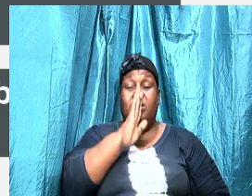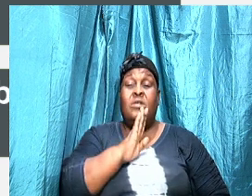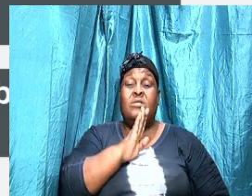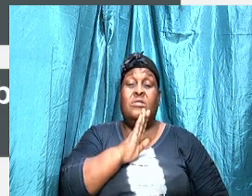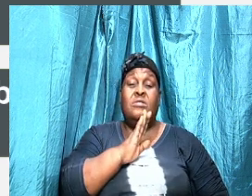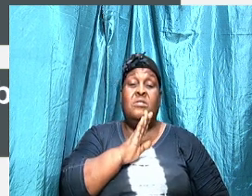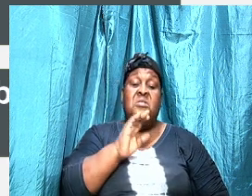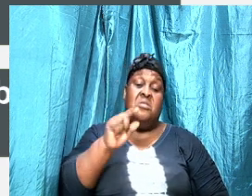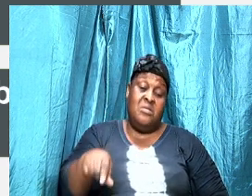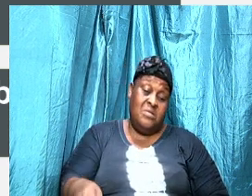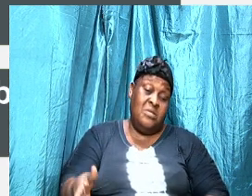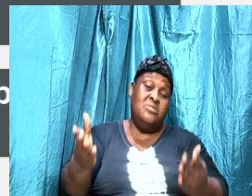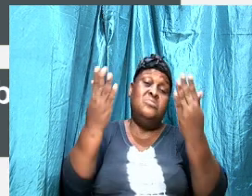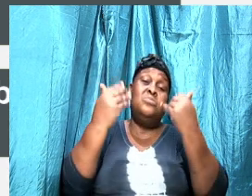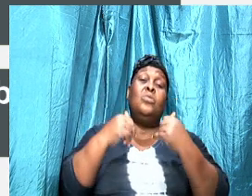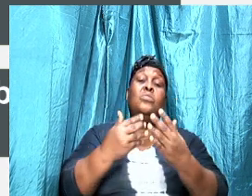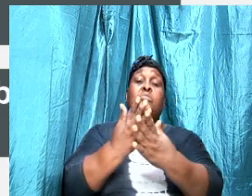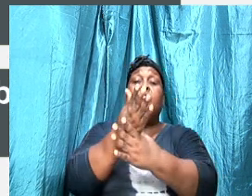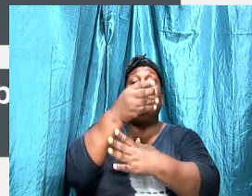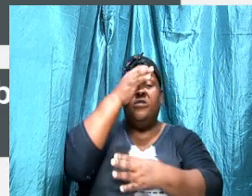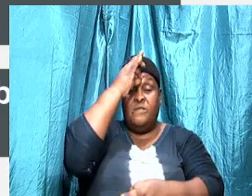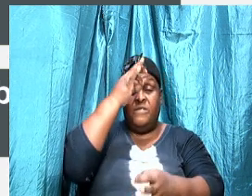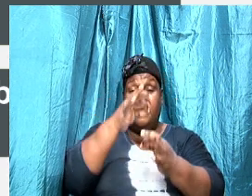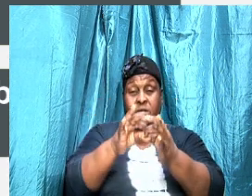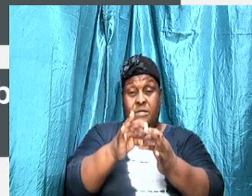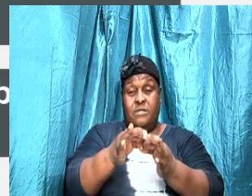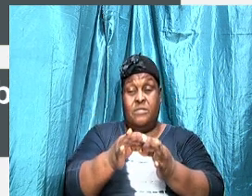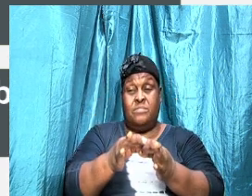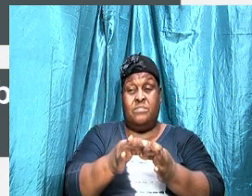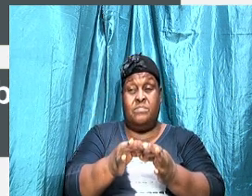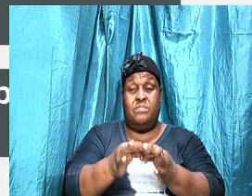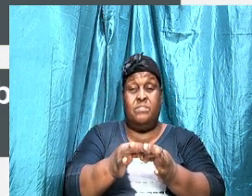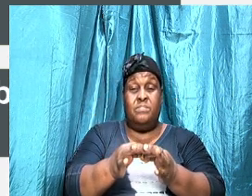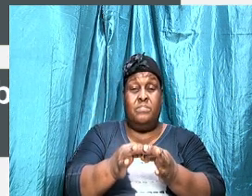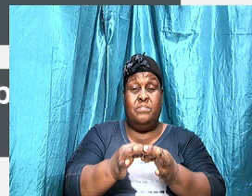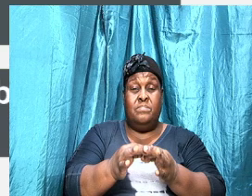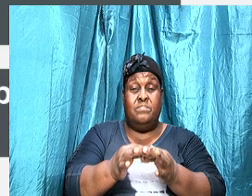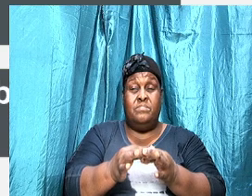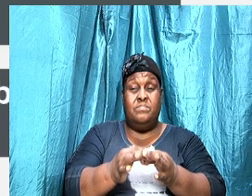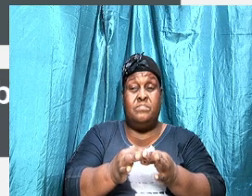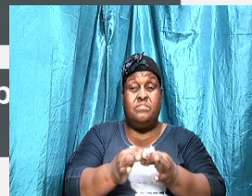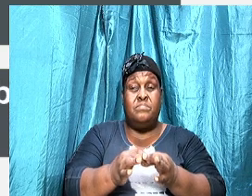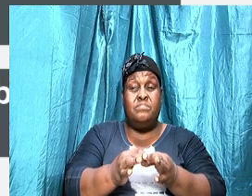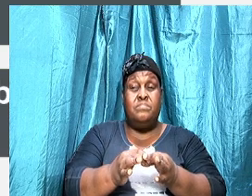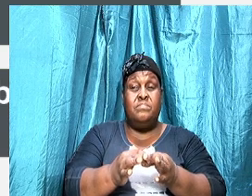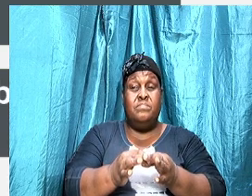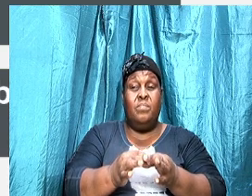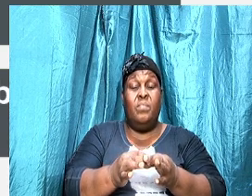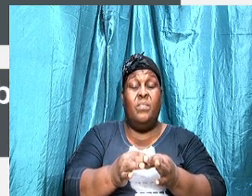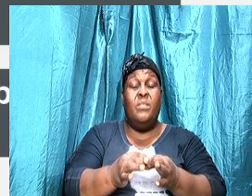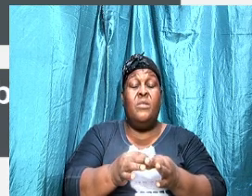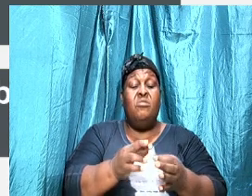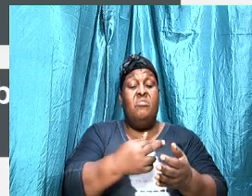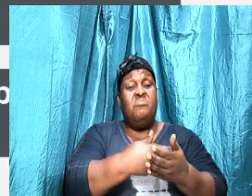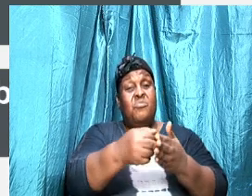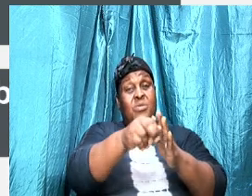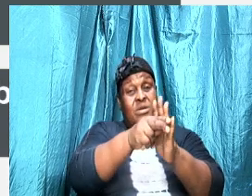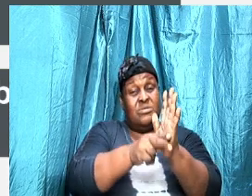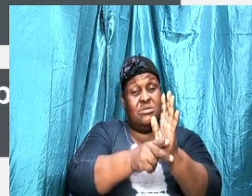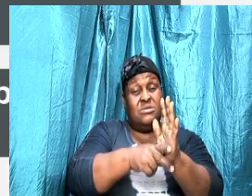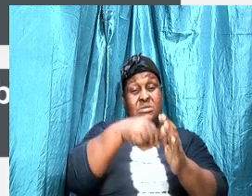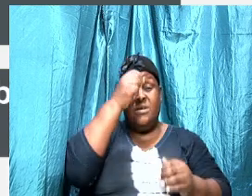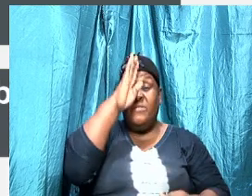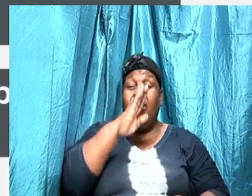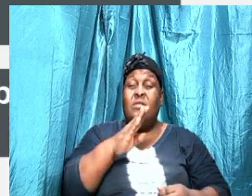And this comes through faith, of course. And so the righteousness of God is